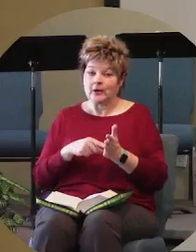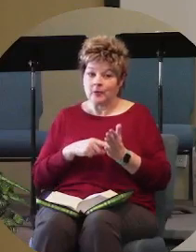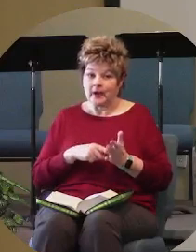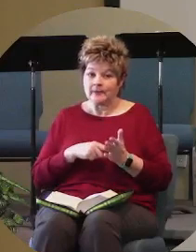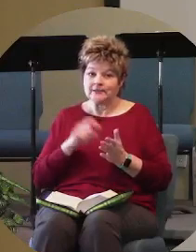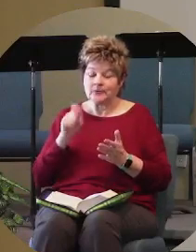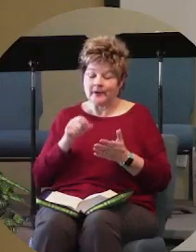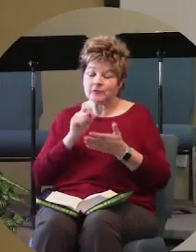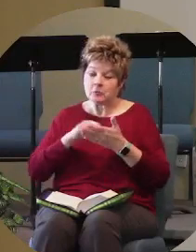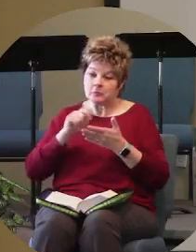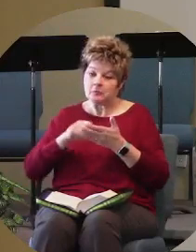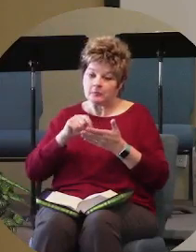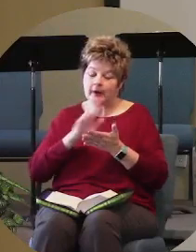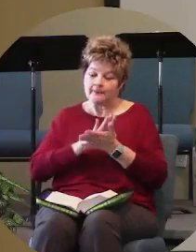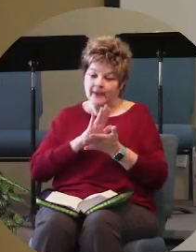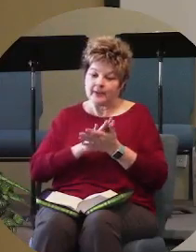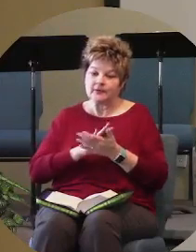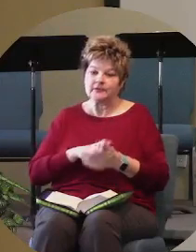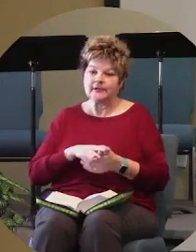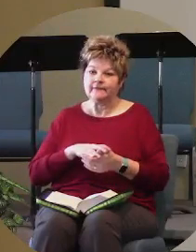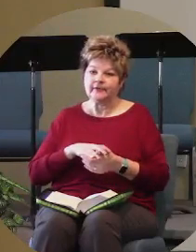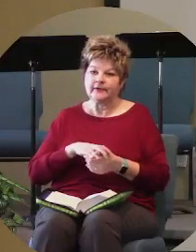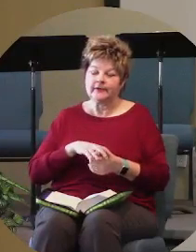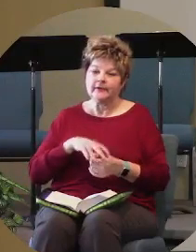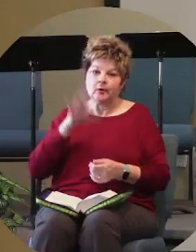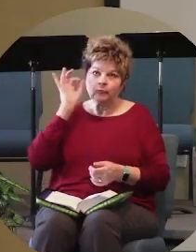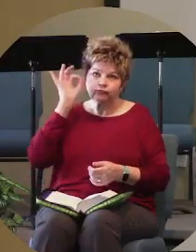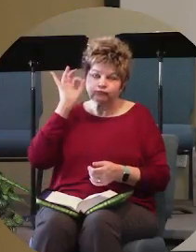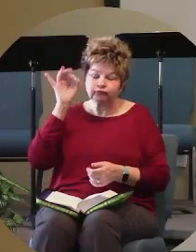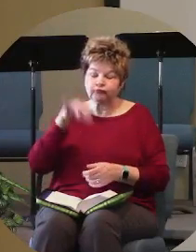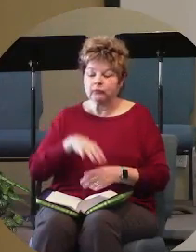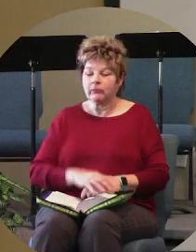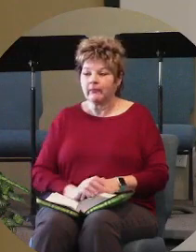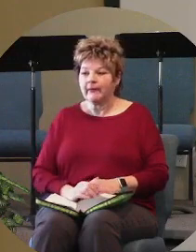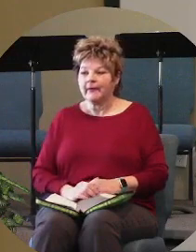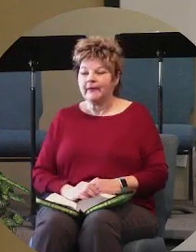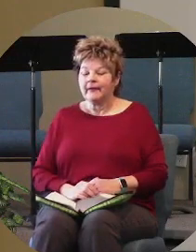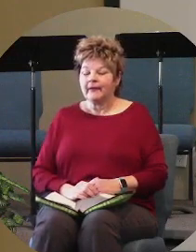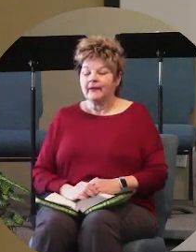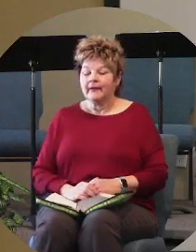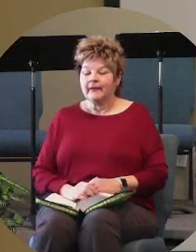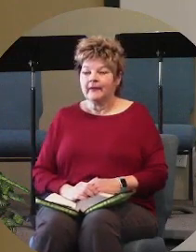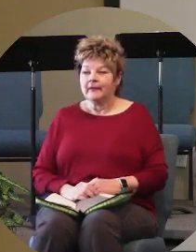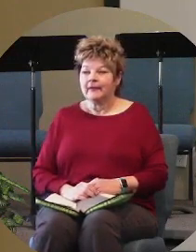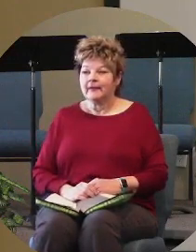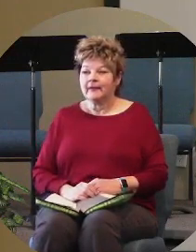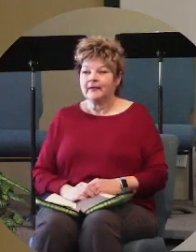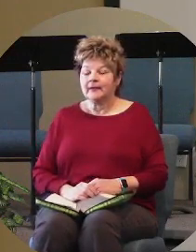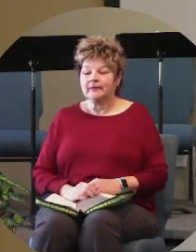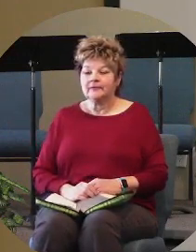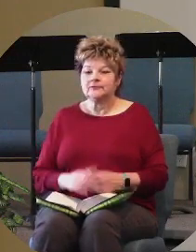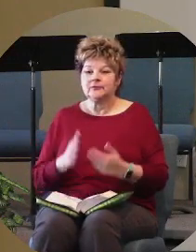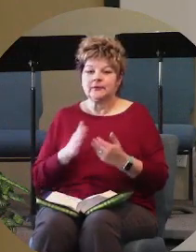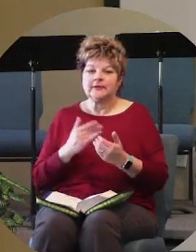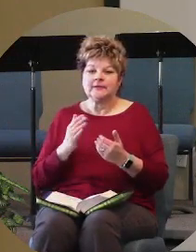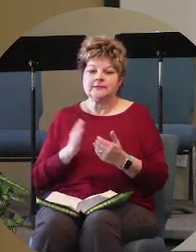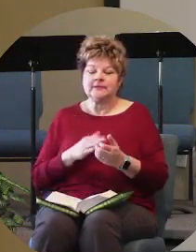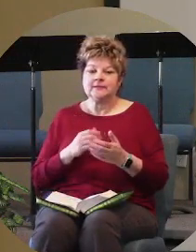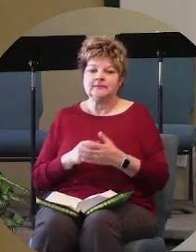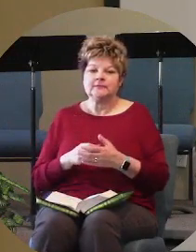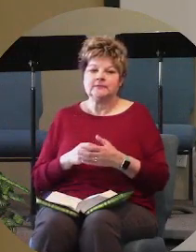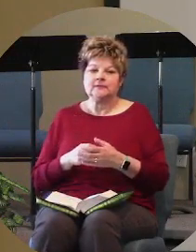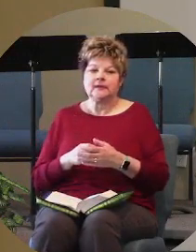write papers. You have to give speeches. You have to give sermons, blah, blah, blah. And you know, it was so easy just to skate on